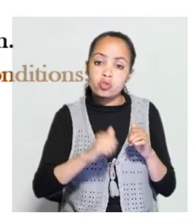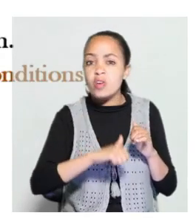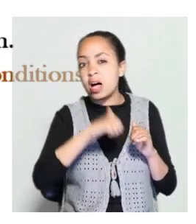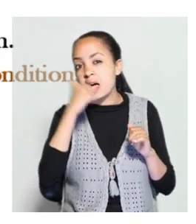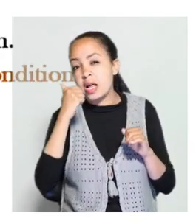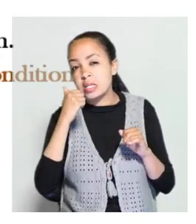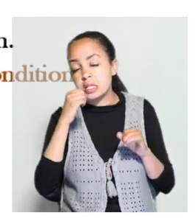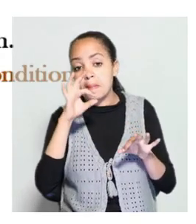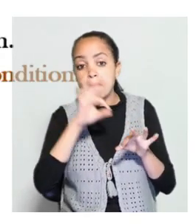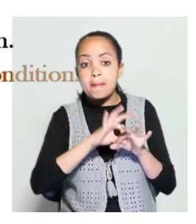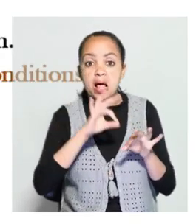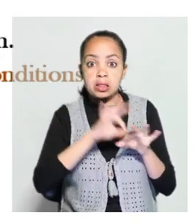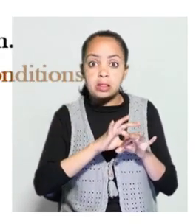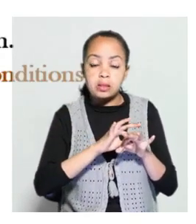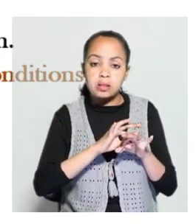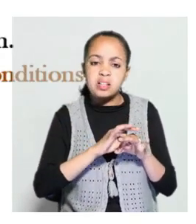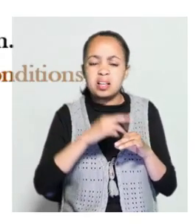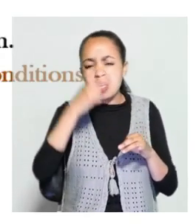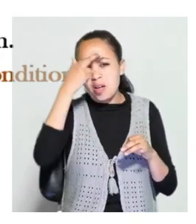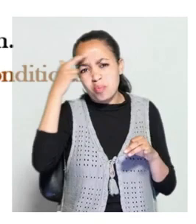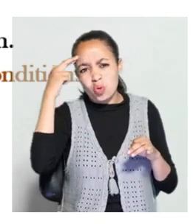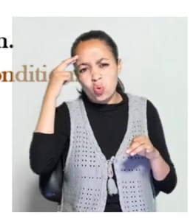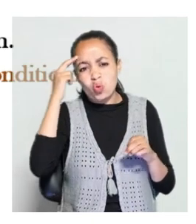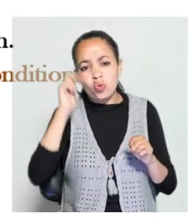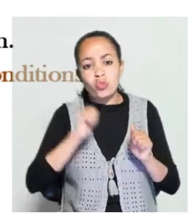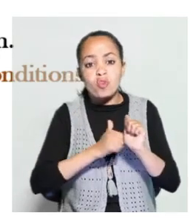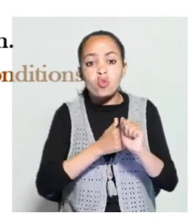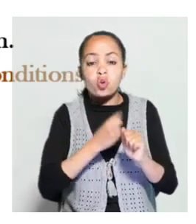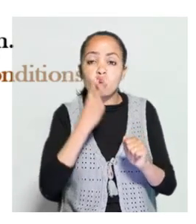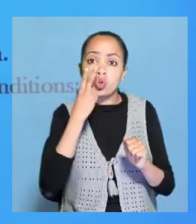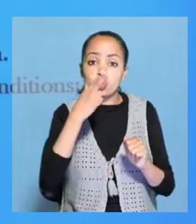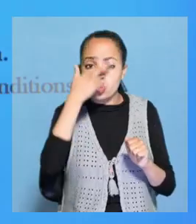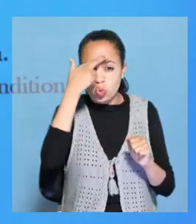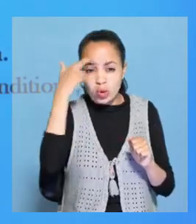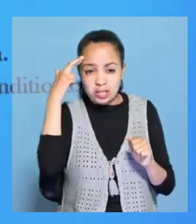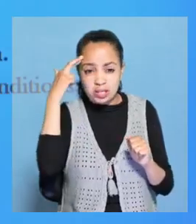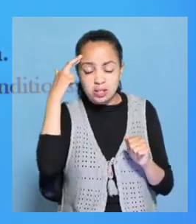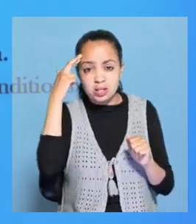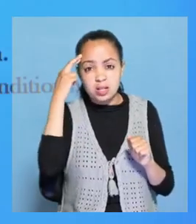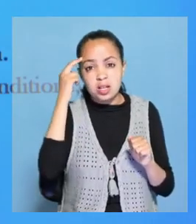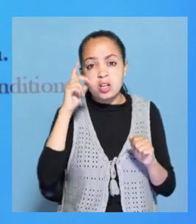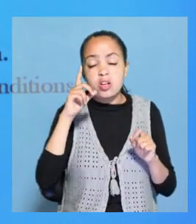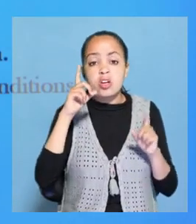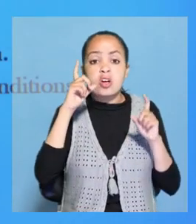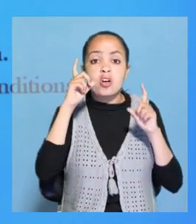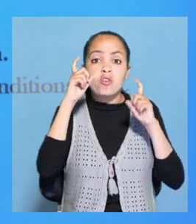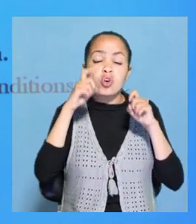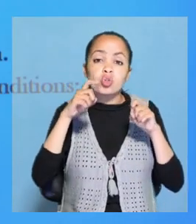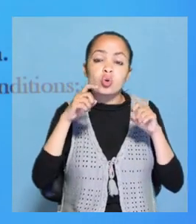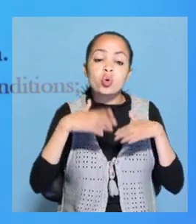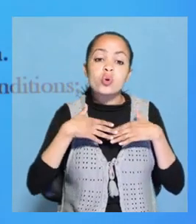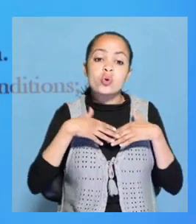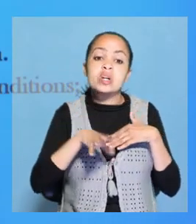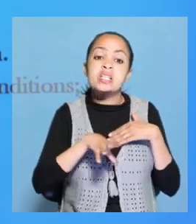another plants, because of the following two reasons. Photorespiration, by the